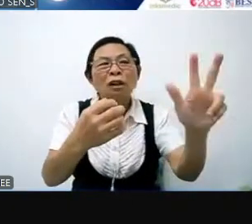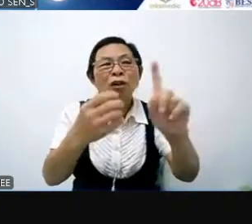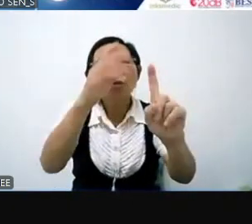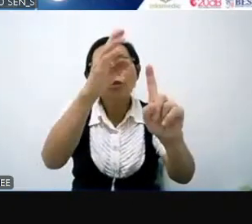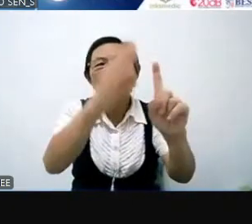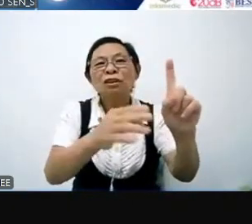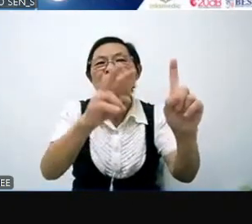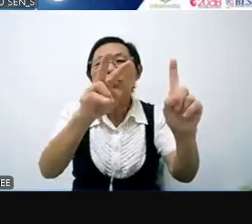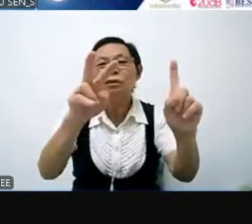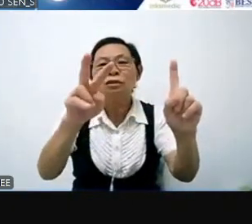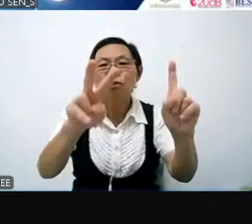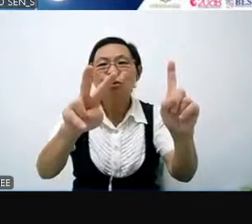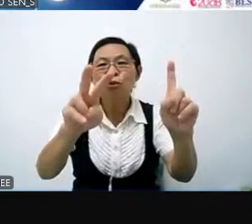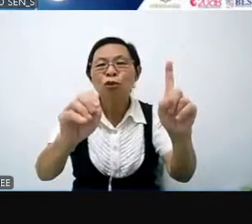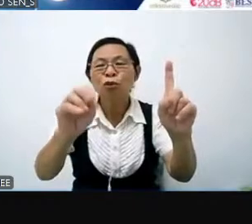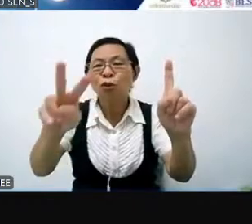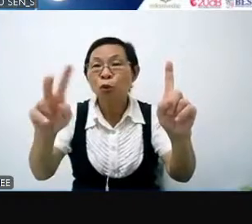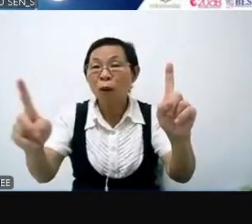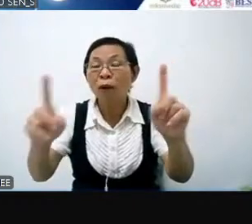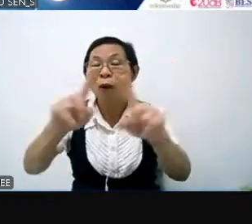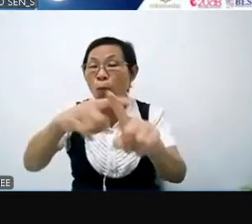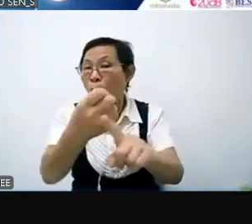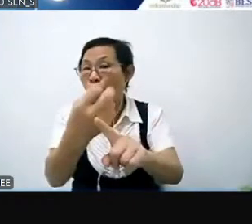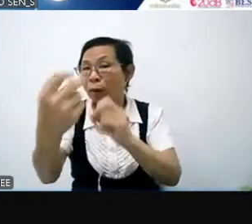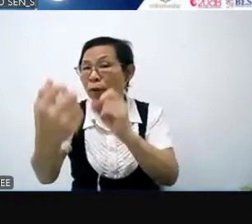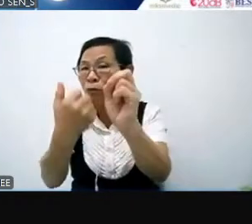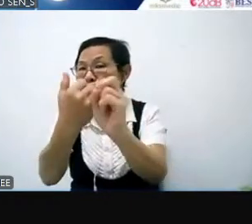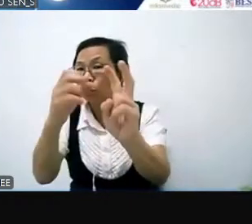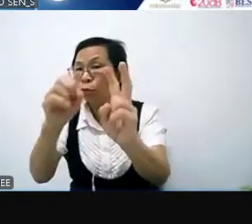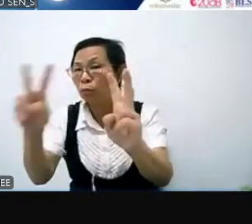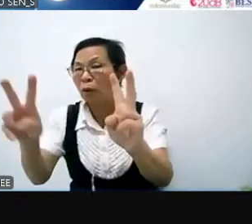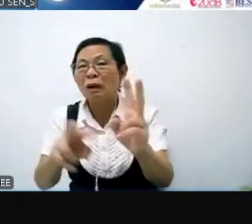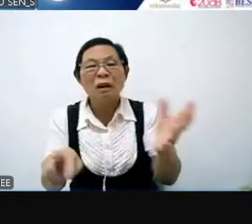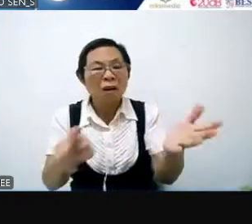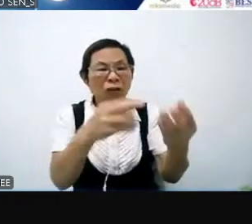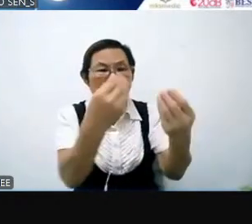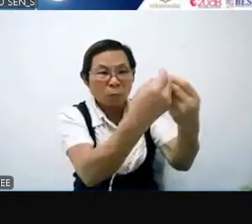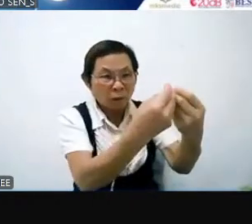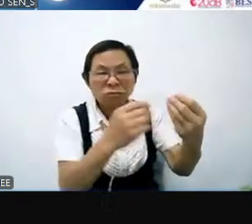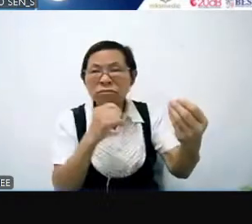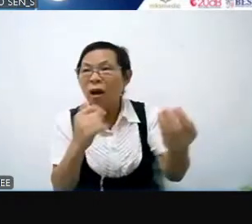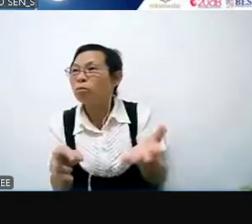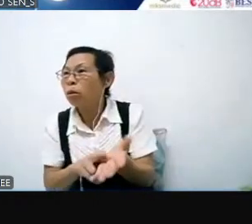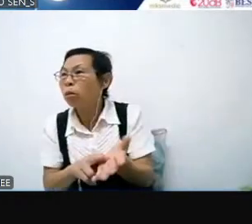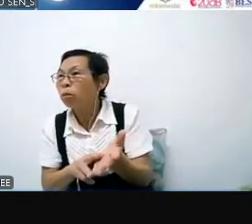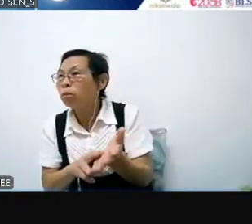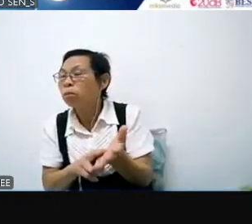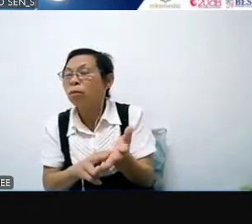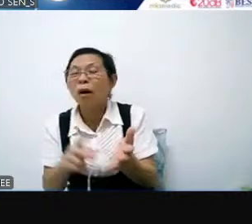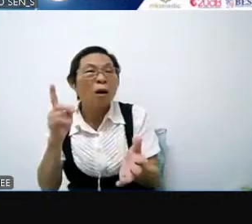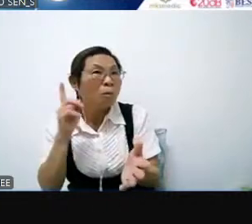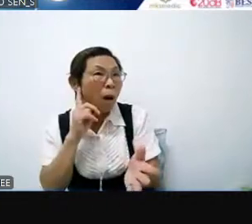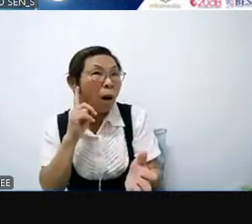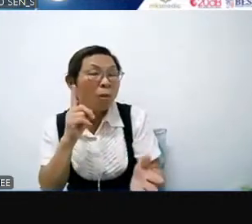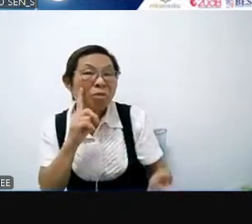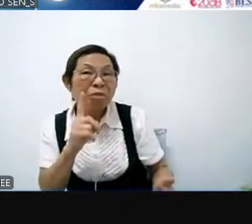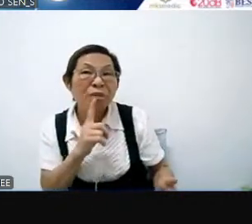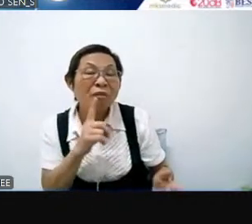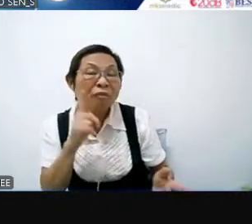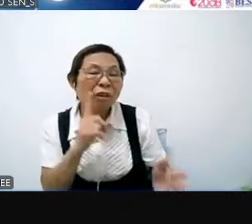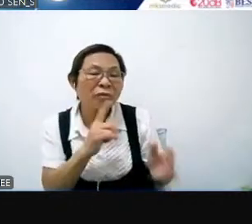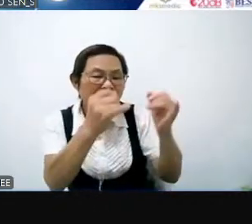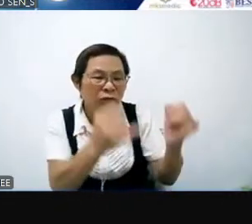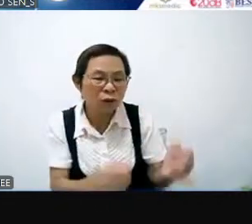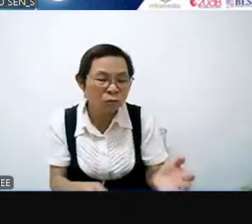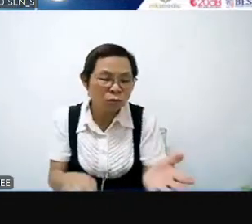2021. These figures, however, were underreported. He urged hearing impaired individuals to register under